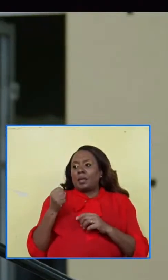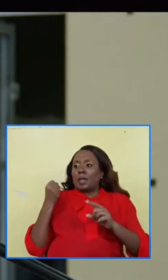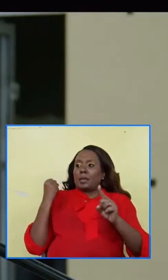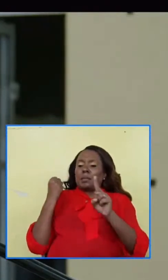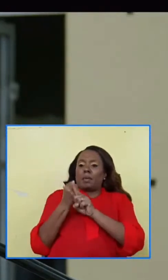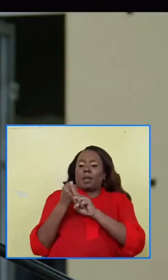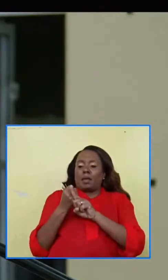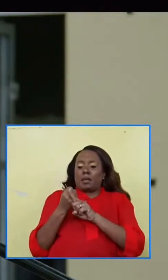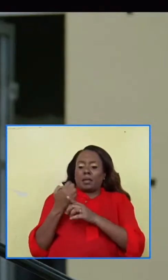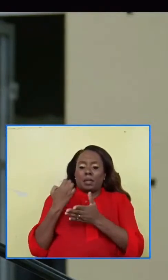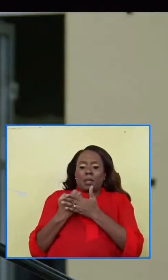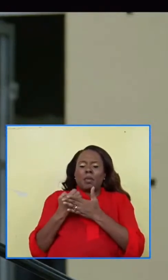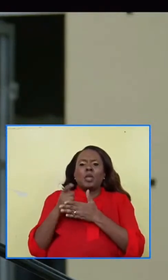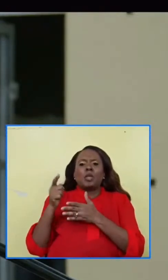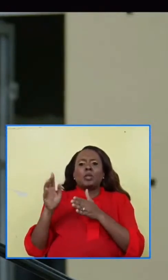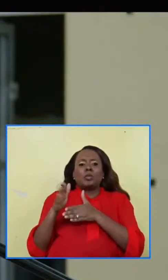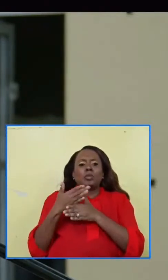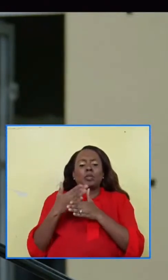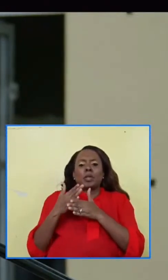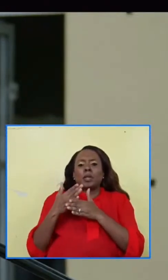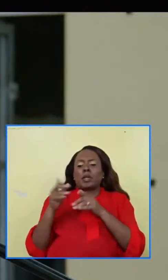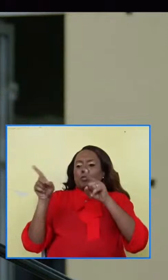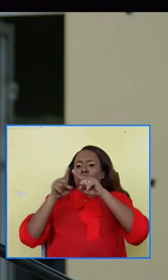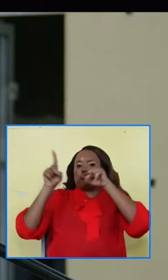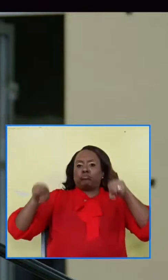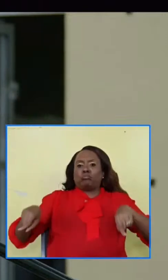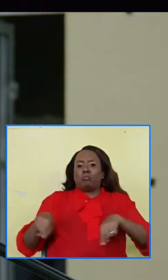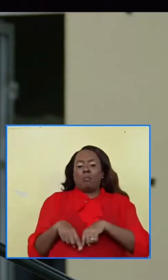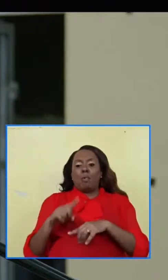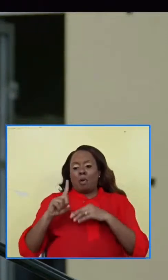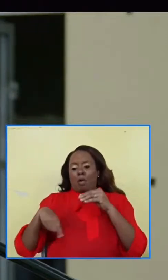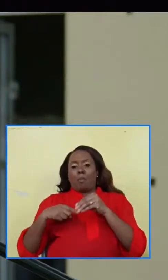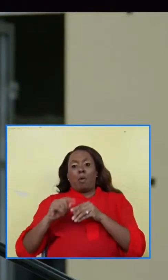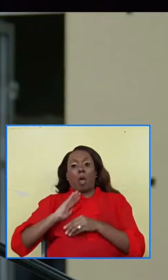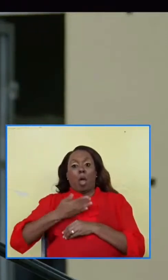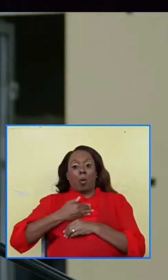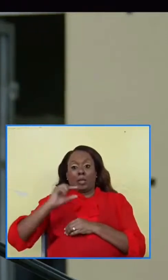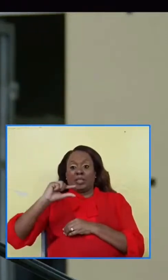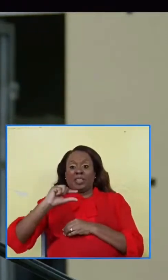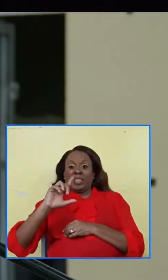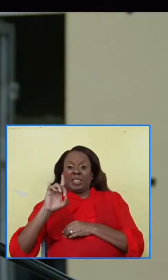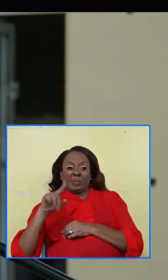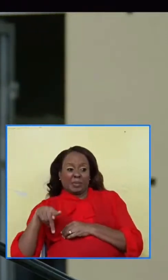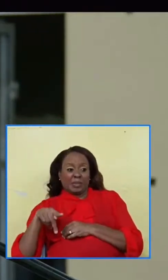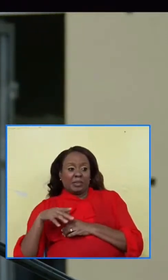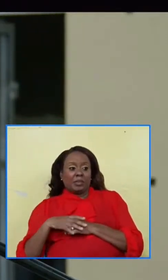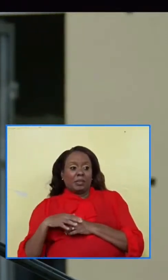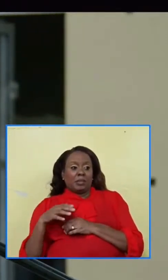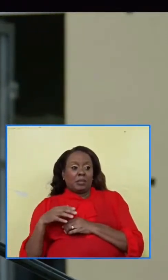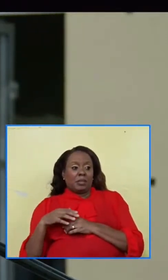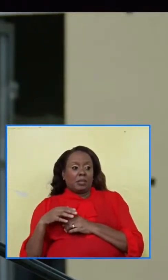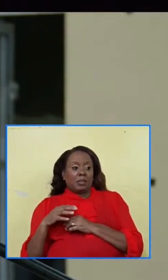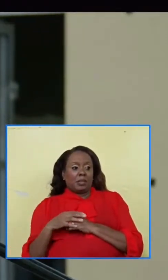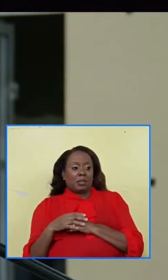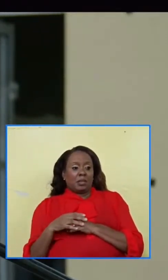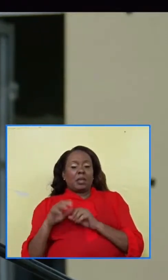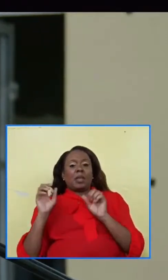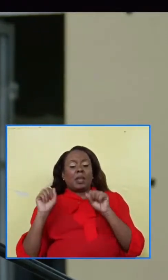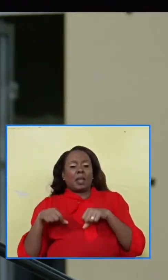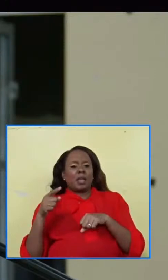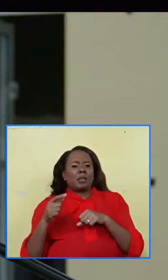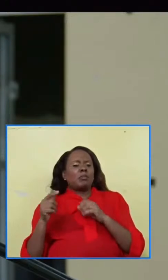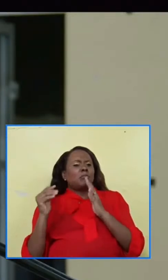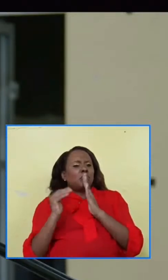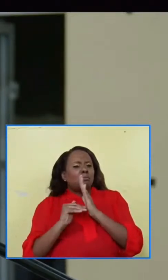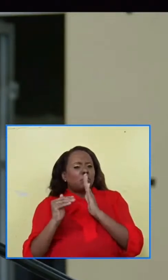real GDP performance, because you had mentioned the demographics and some other things. Can you repeat your